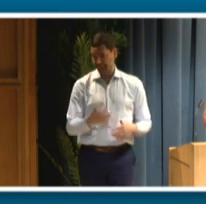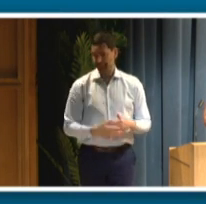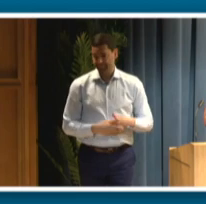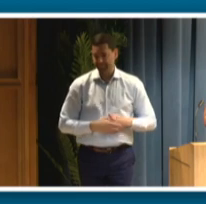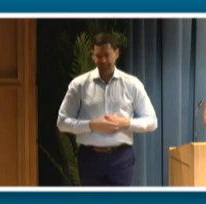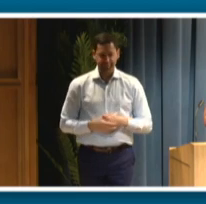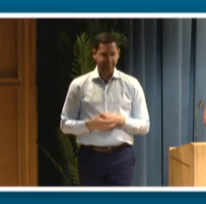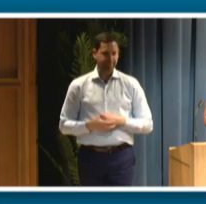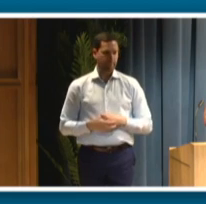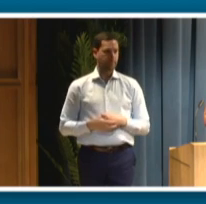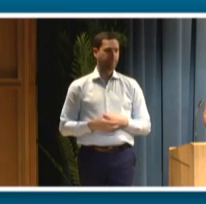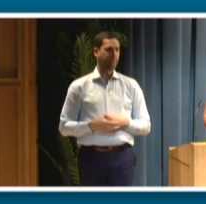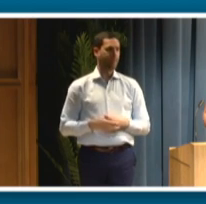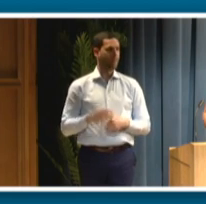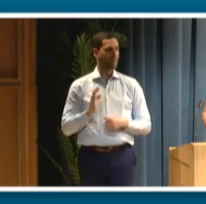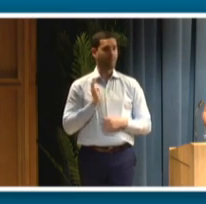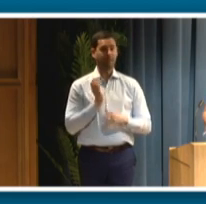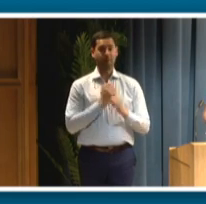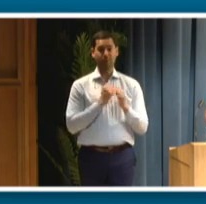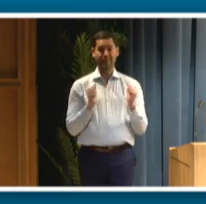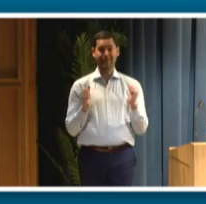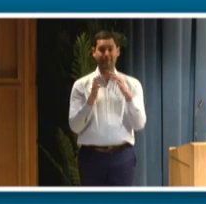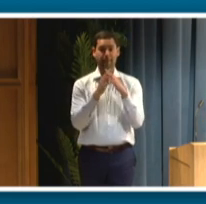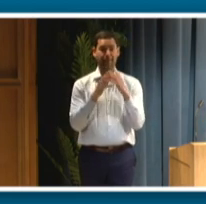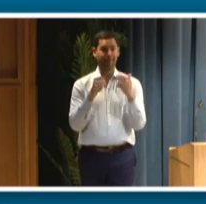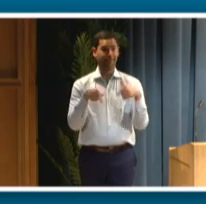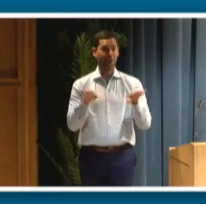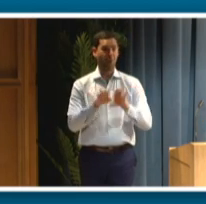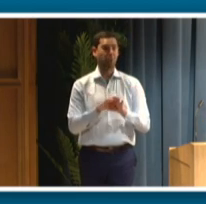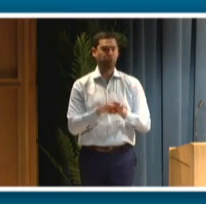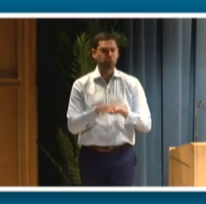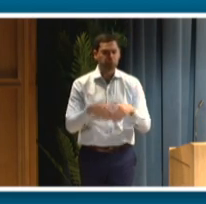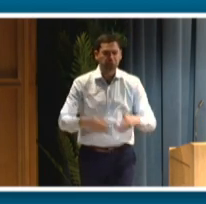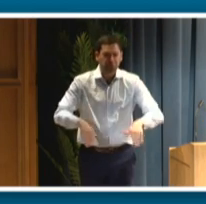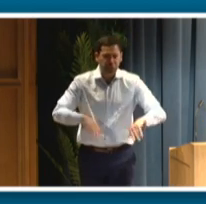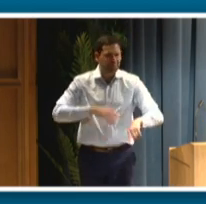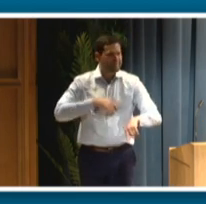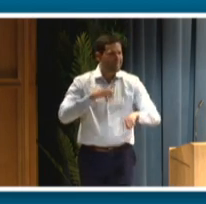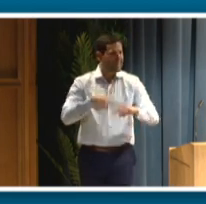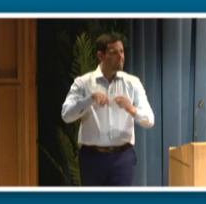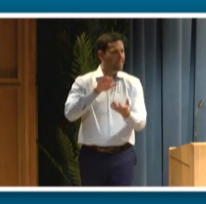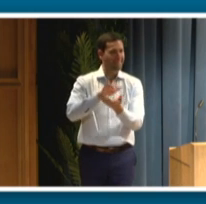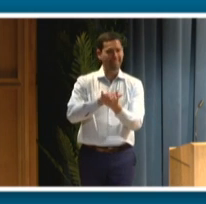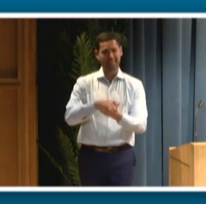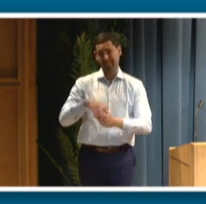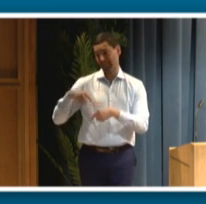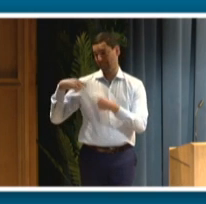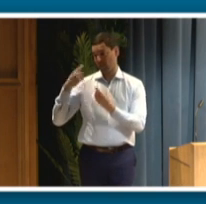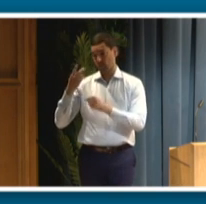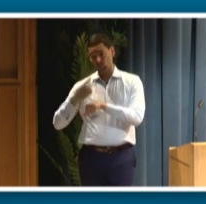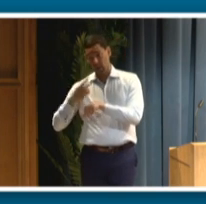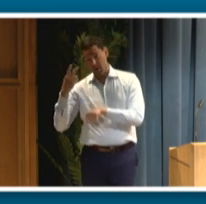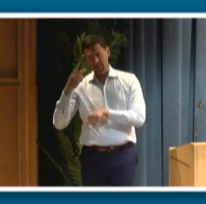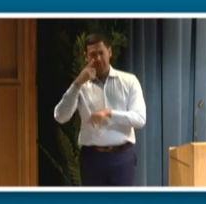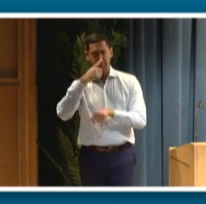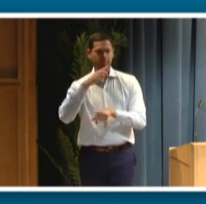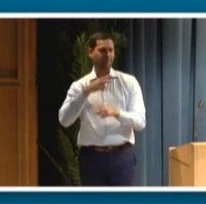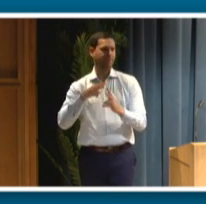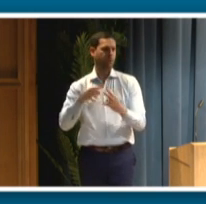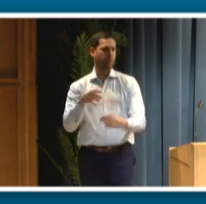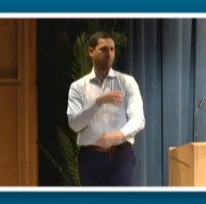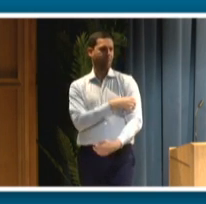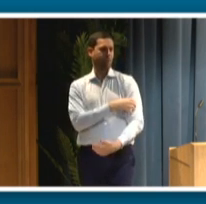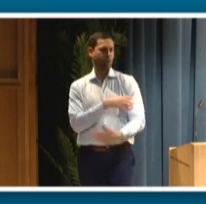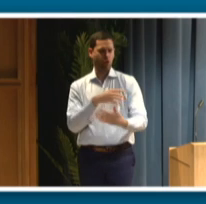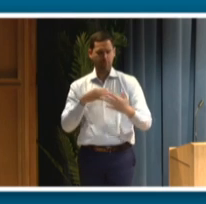the close of our summit. I can't believe it. The last 2 days have been very powerful and moving. And I just want